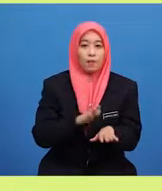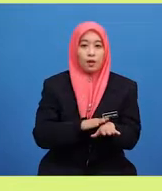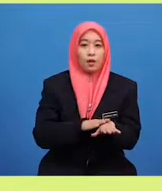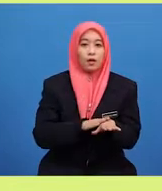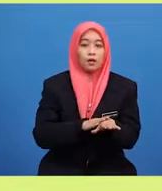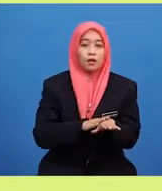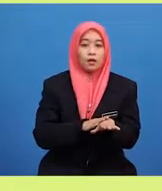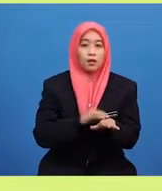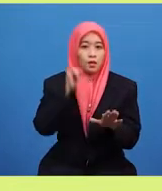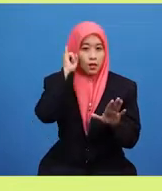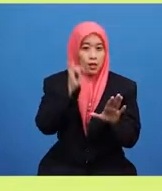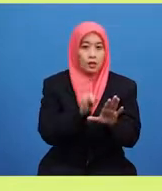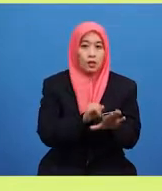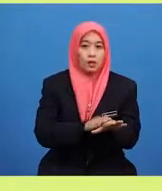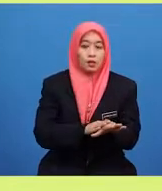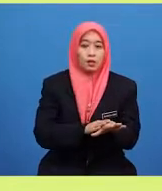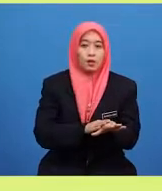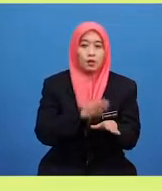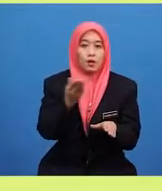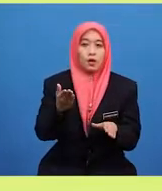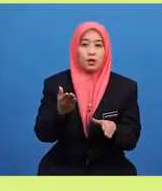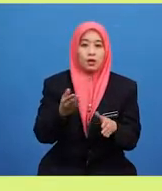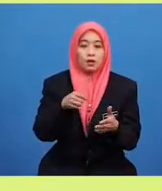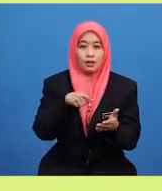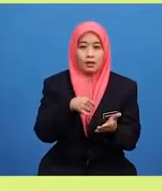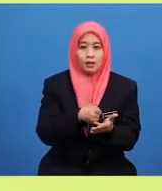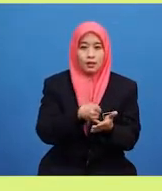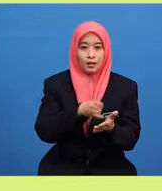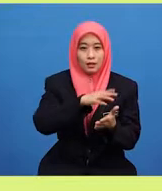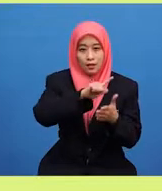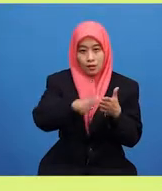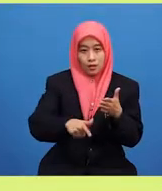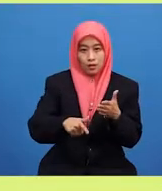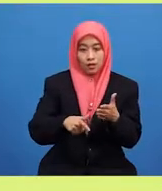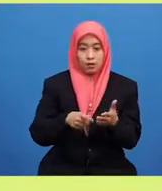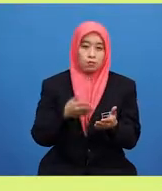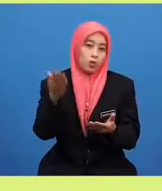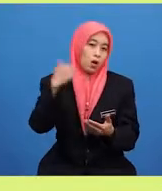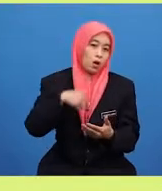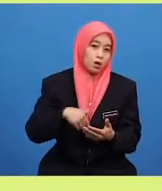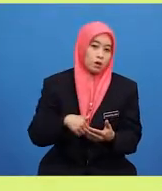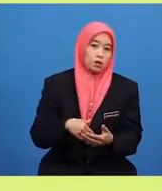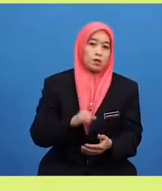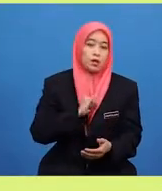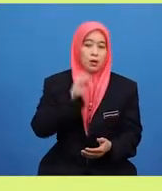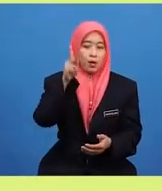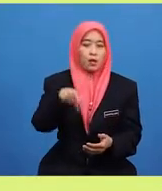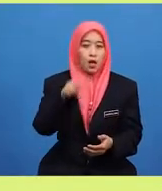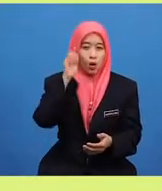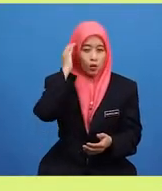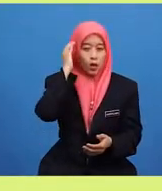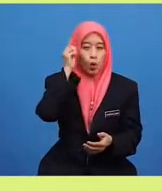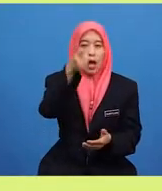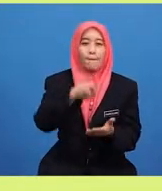last one, okay? Now, what's this? Come on. I'm sure you know this